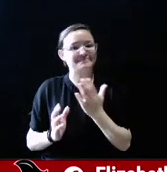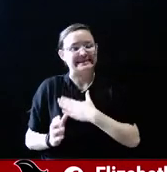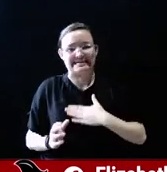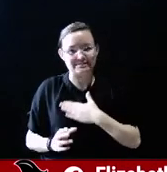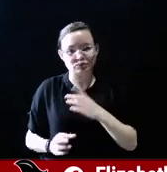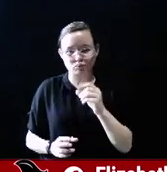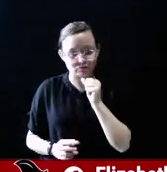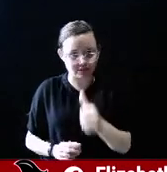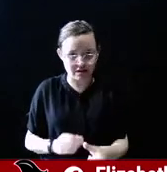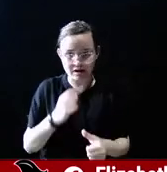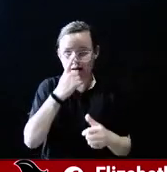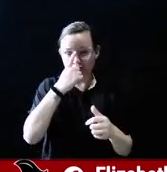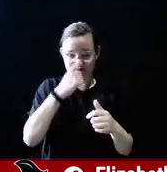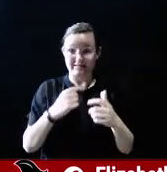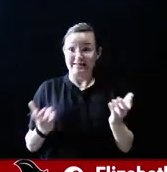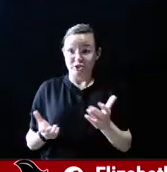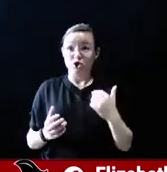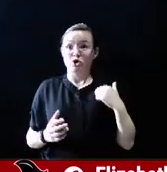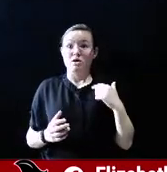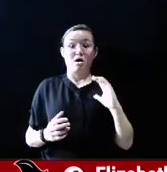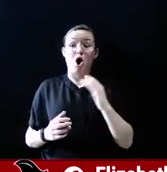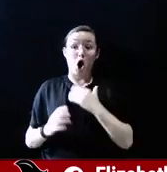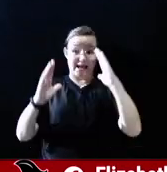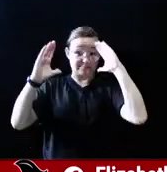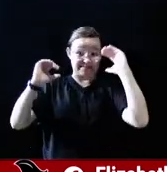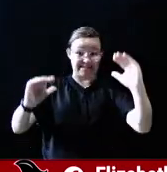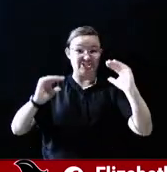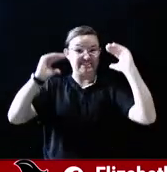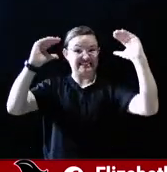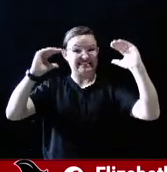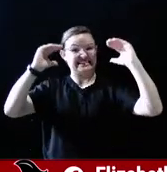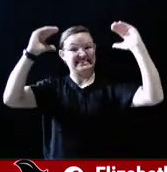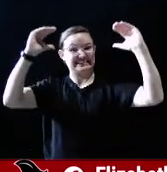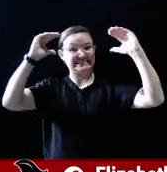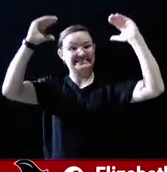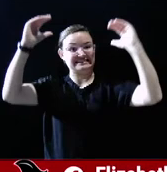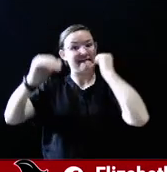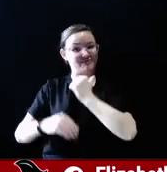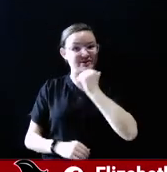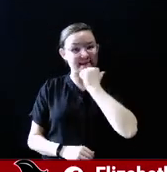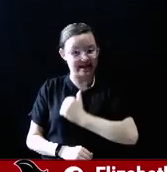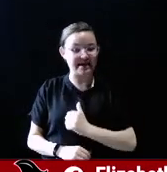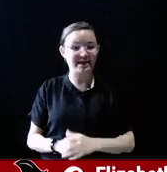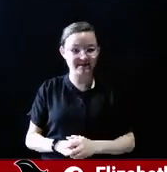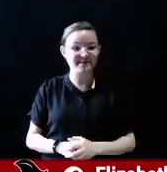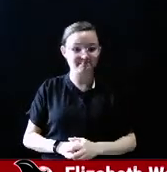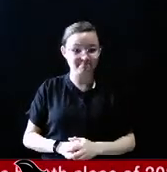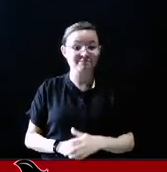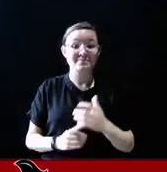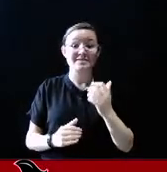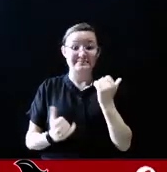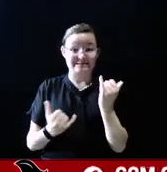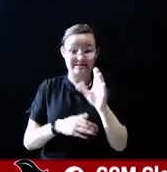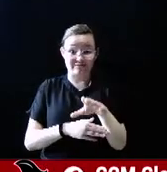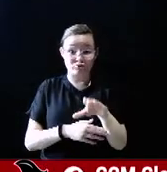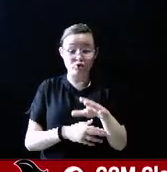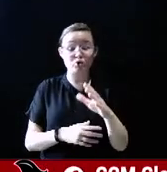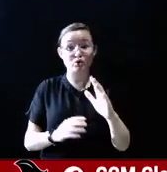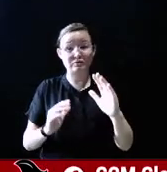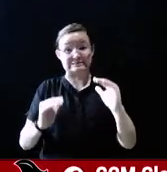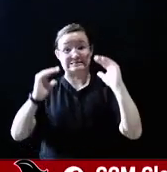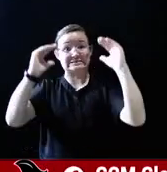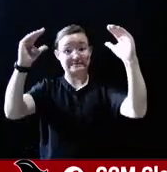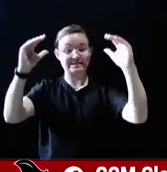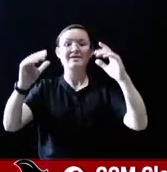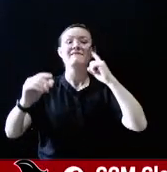At GCM, we raise the bar of expectations to a higher level each day for our students. This afternoon, we raised that bar